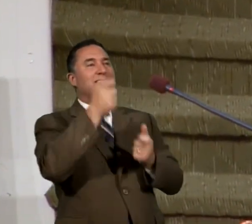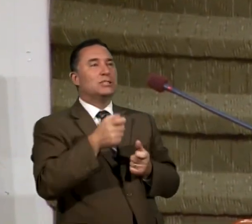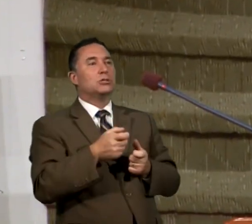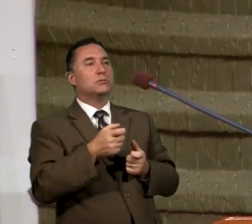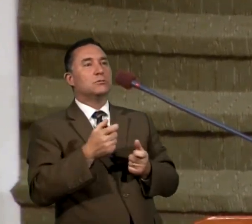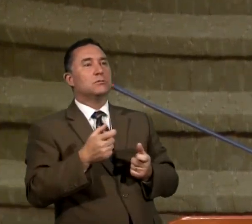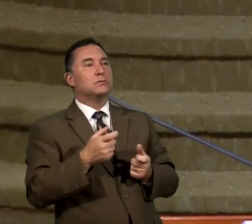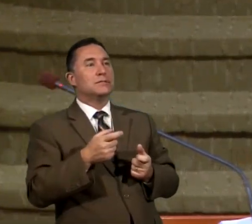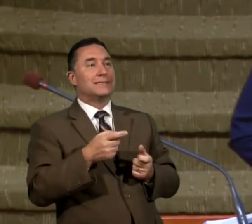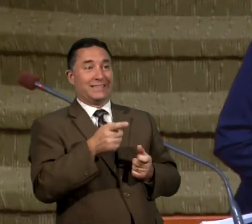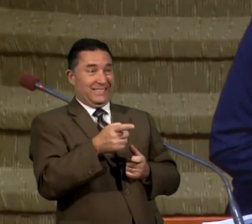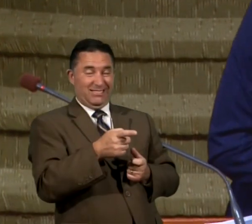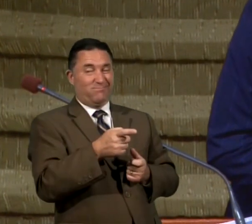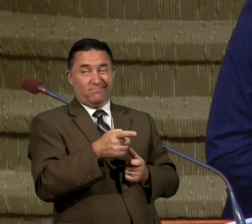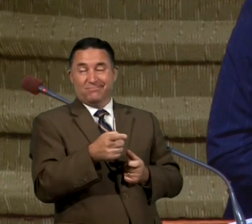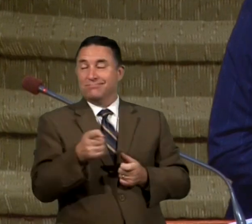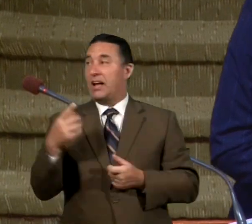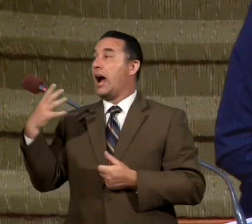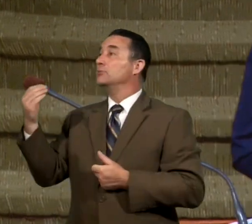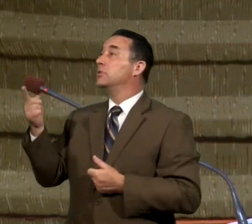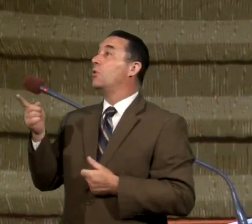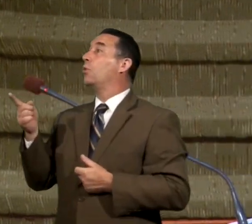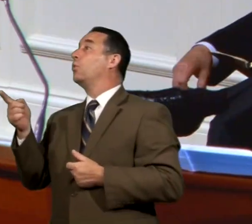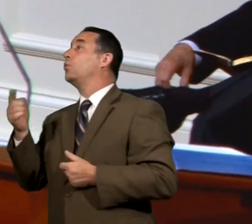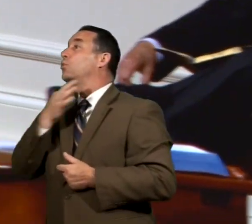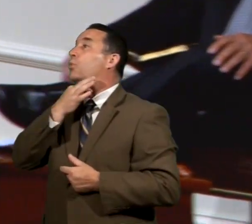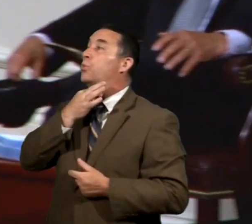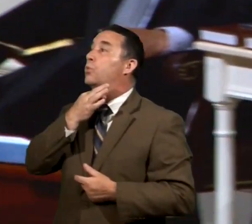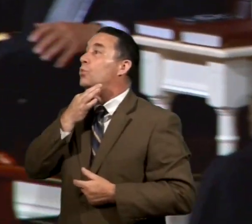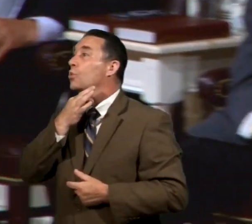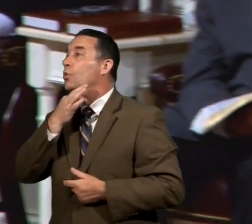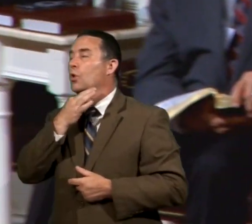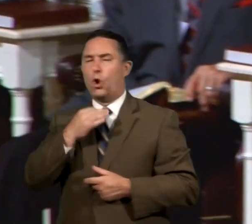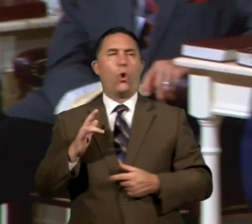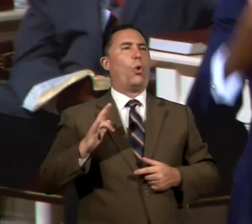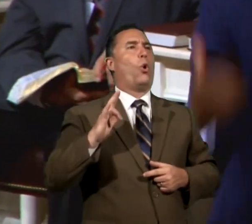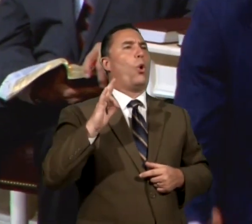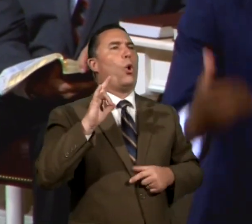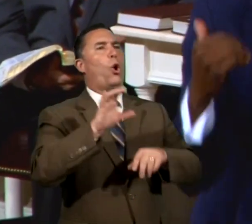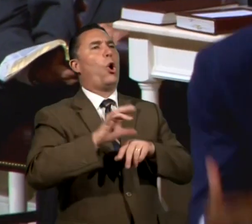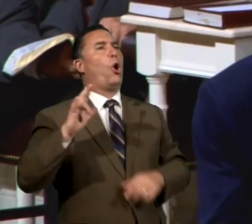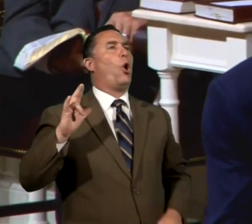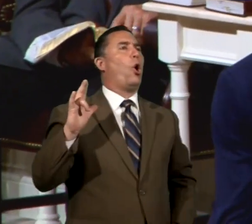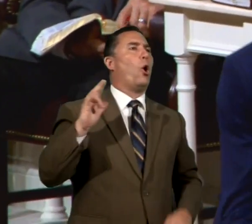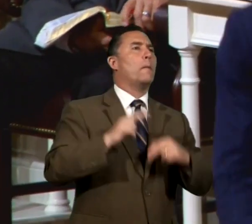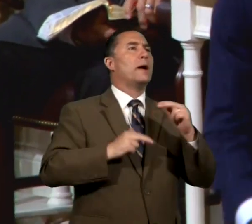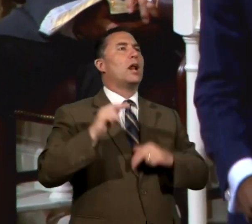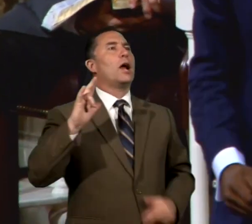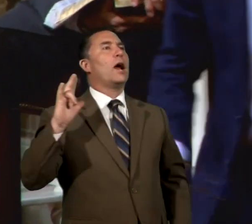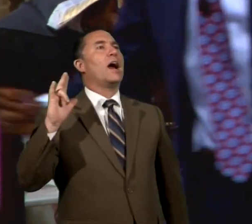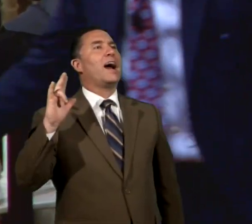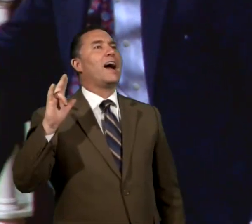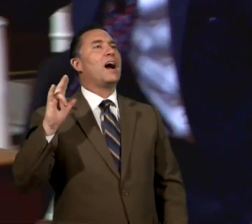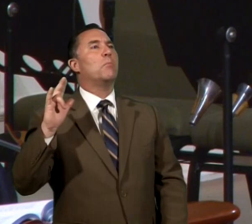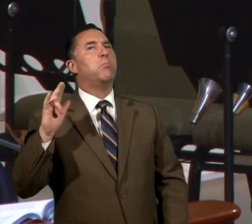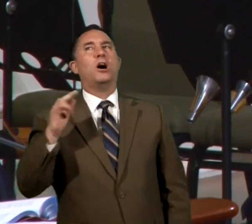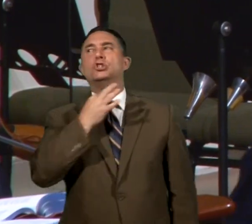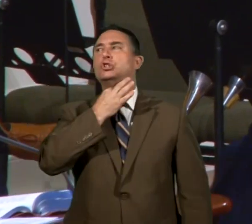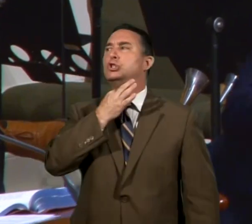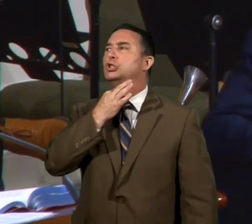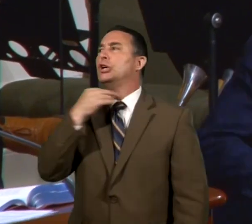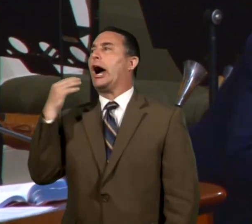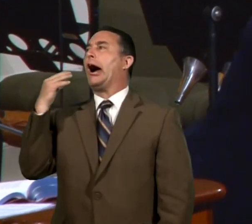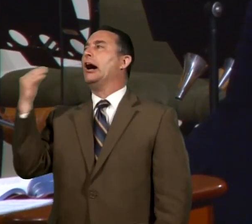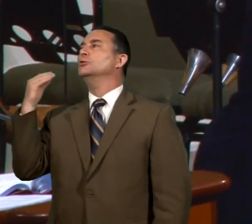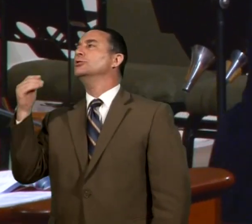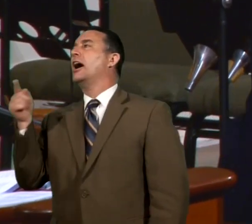what was going on out there. He knew how to look while he was in the church building, but he was still looking somewhere